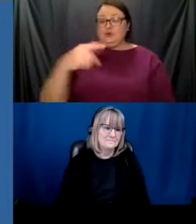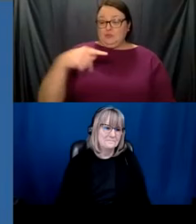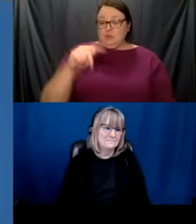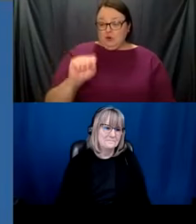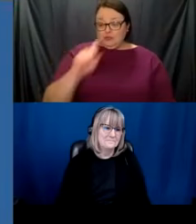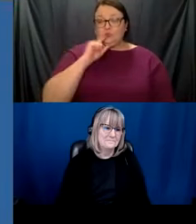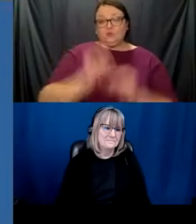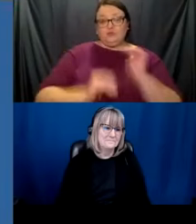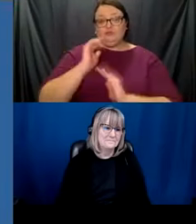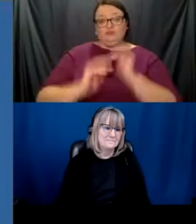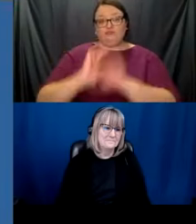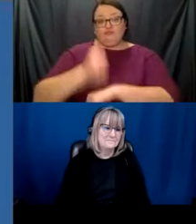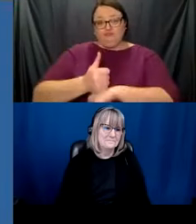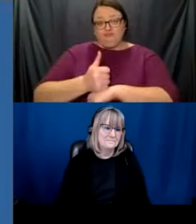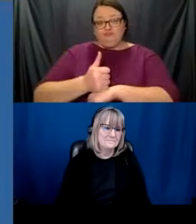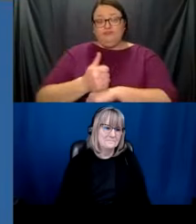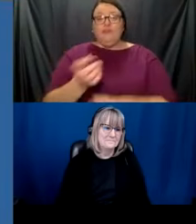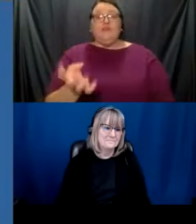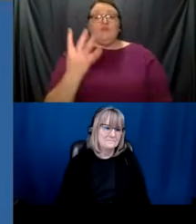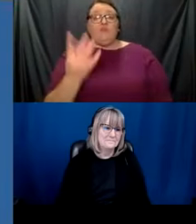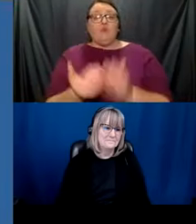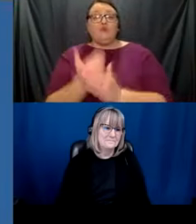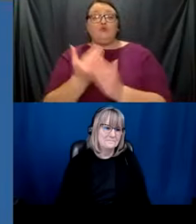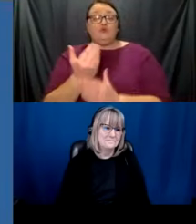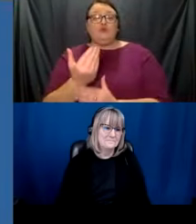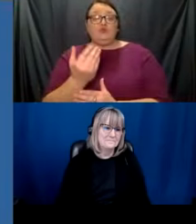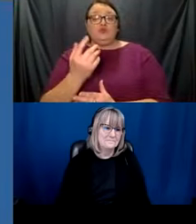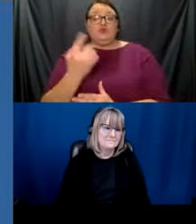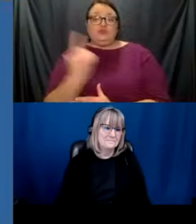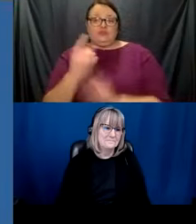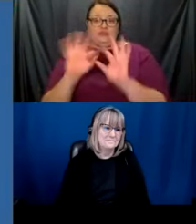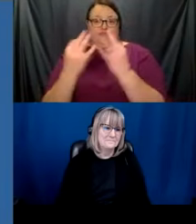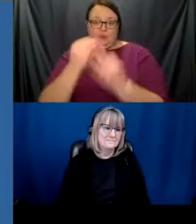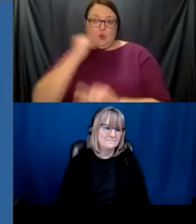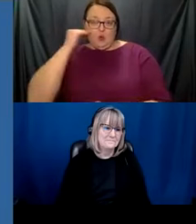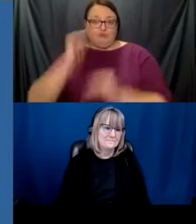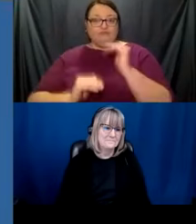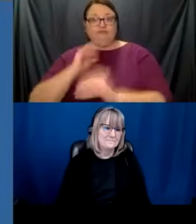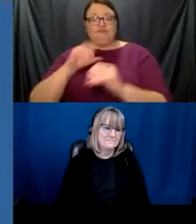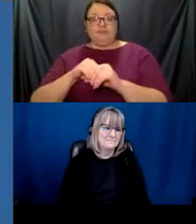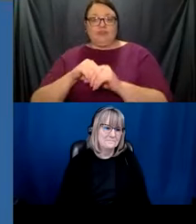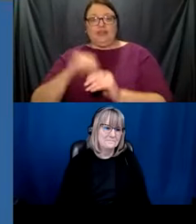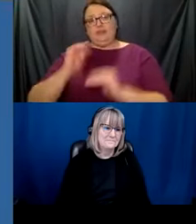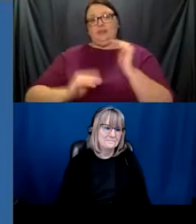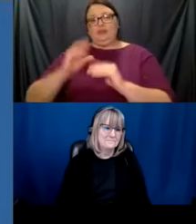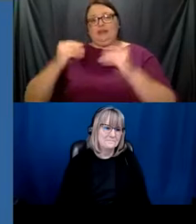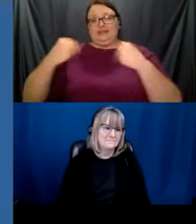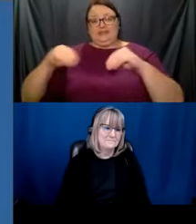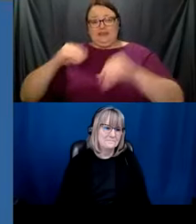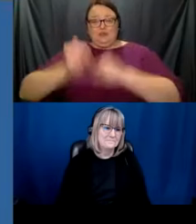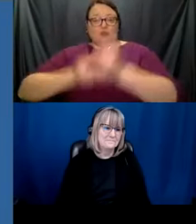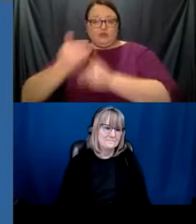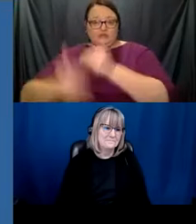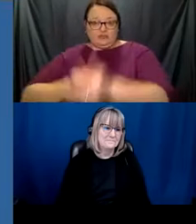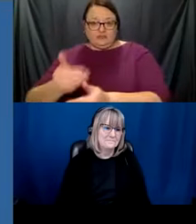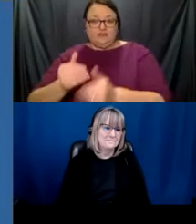constructed. 4 new single-family homes were completed in the building and sale process.